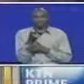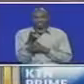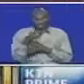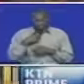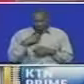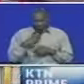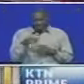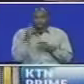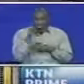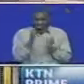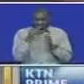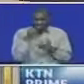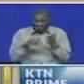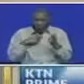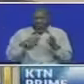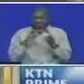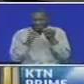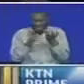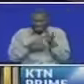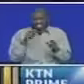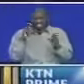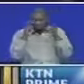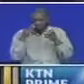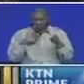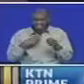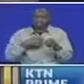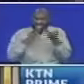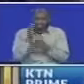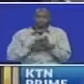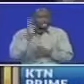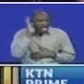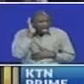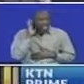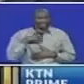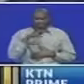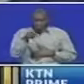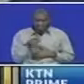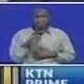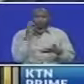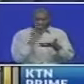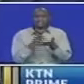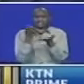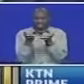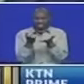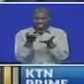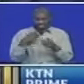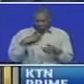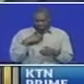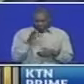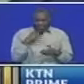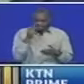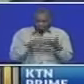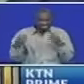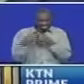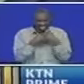Shollei's lawyer had raised various issues, including her right to be heard publicly and to produce witnesses. Shollei had also challenged the